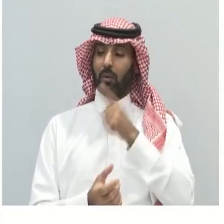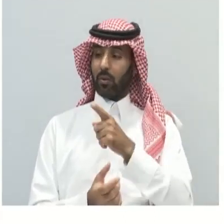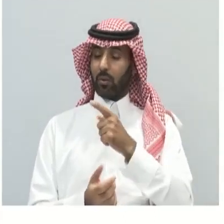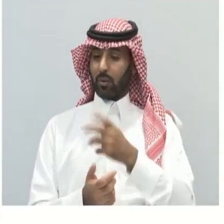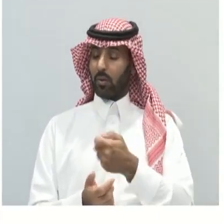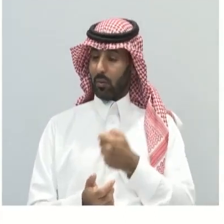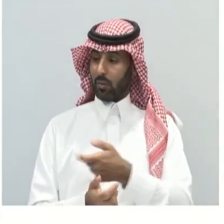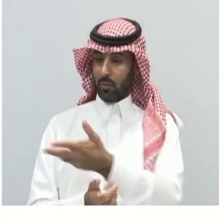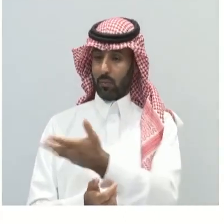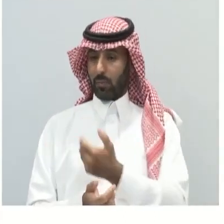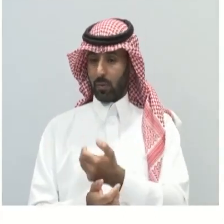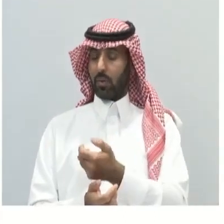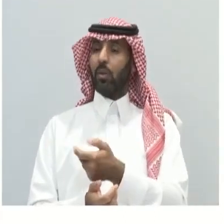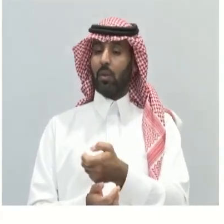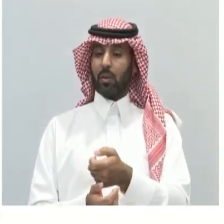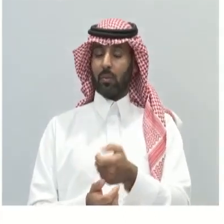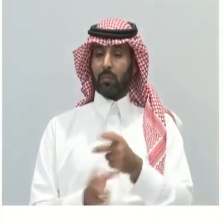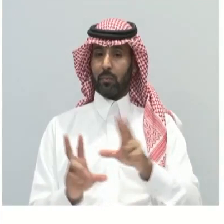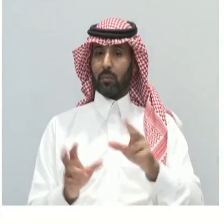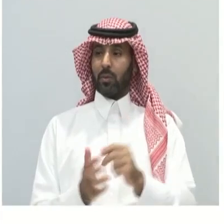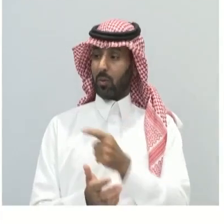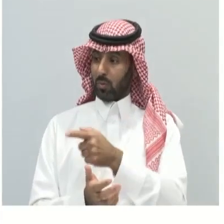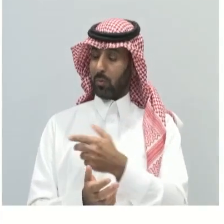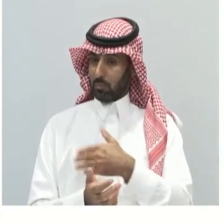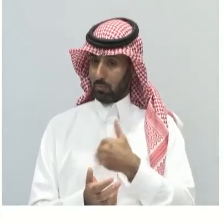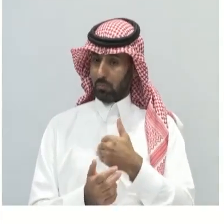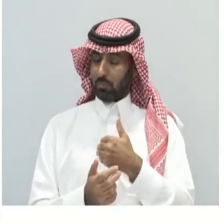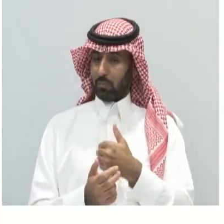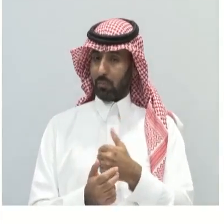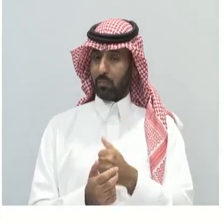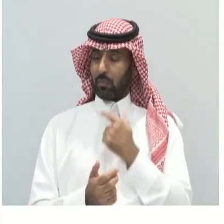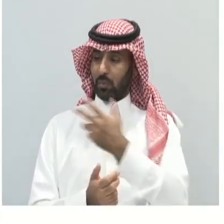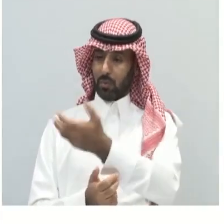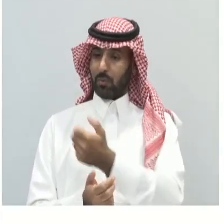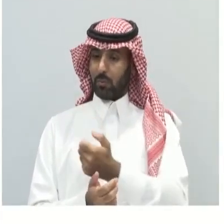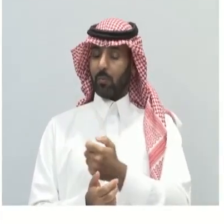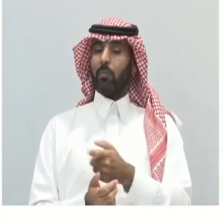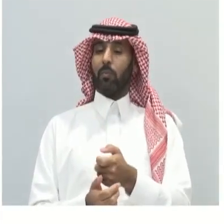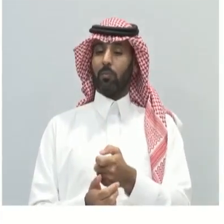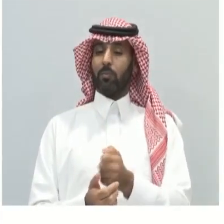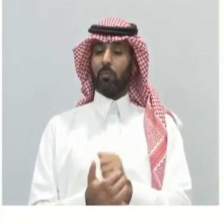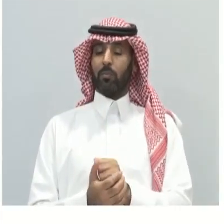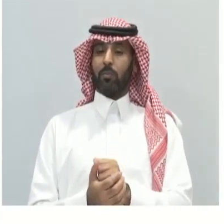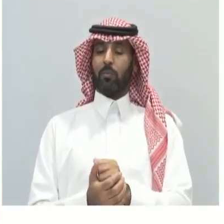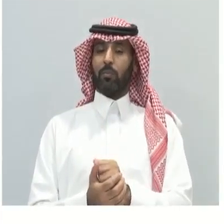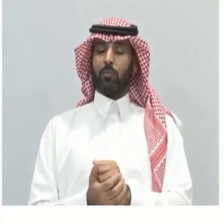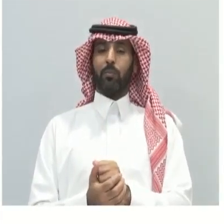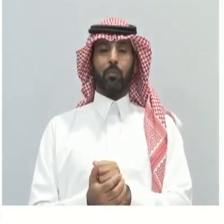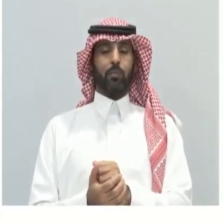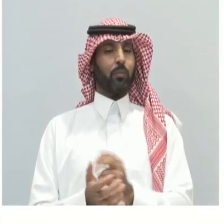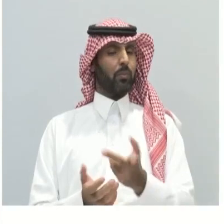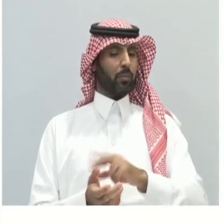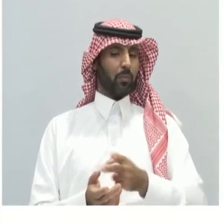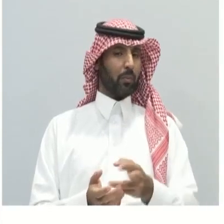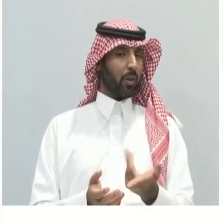the remote control? Could you give me the remote control? So how do we change